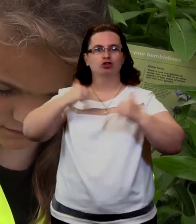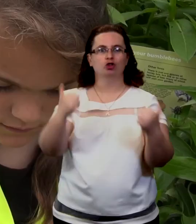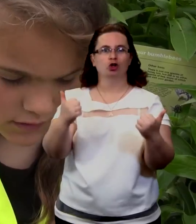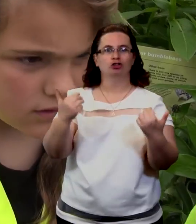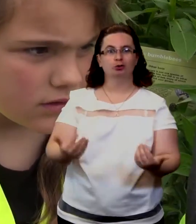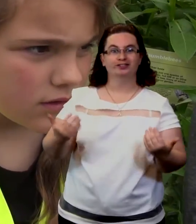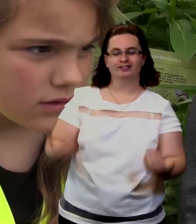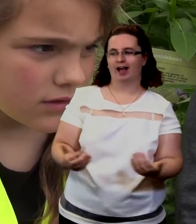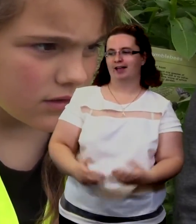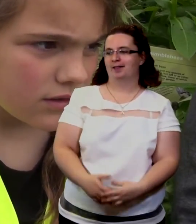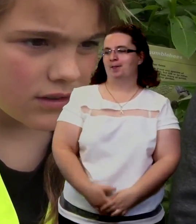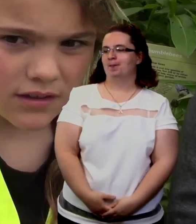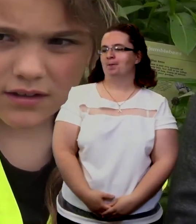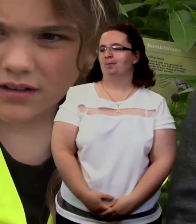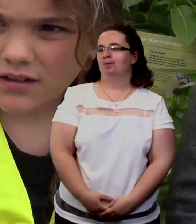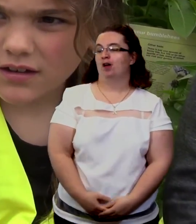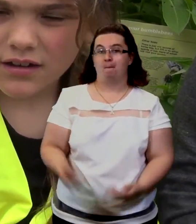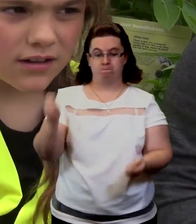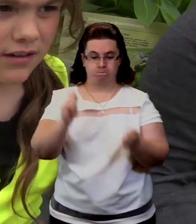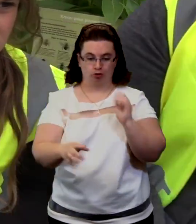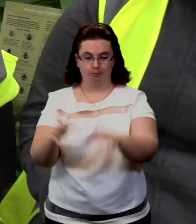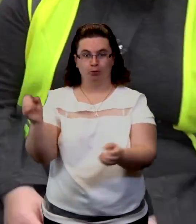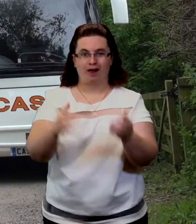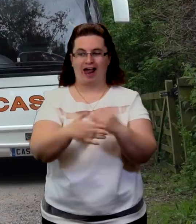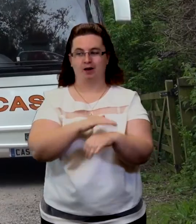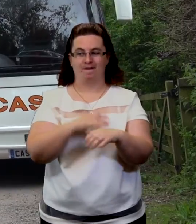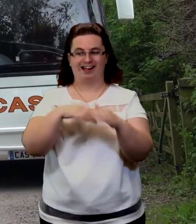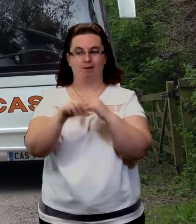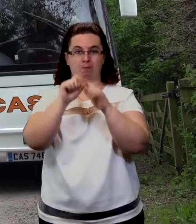moth, owl, butterflies, owl.